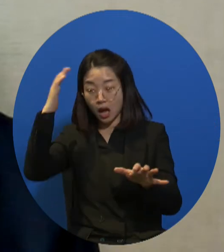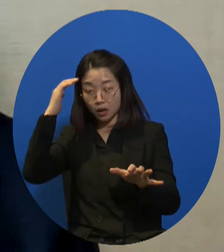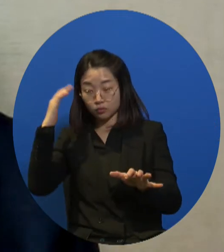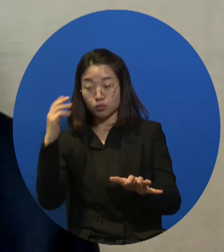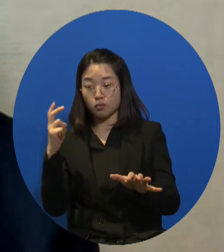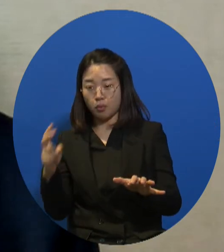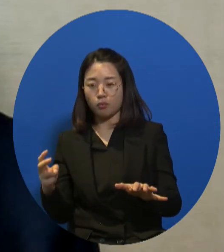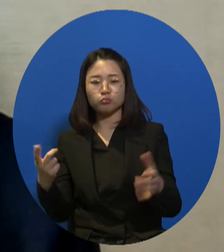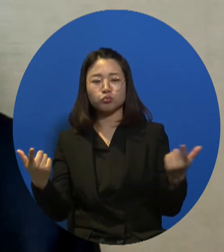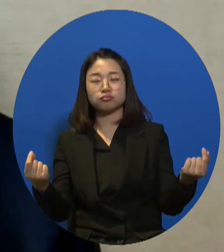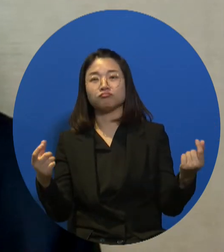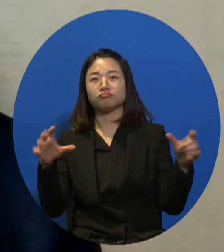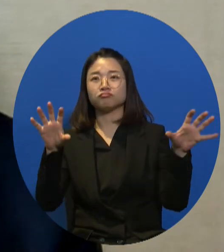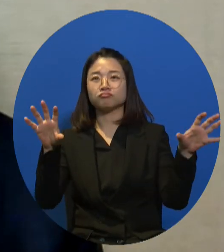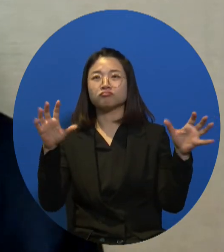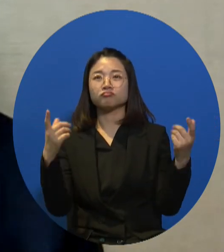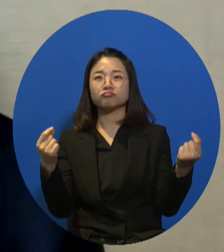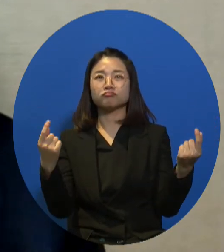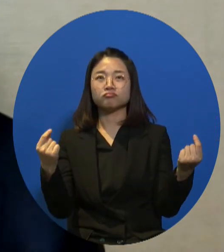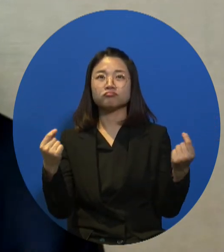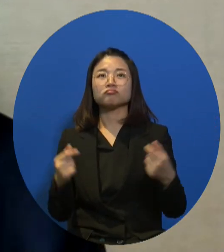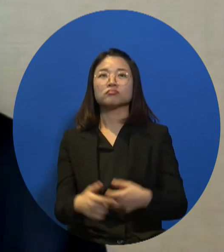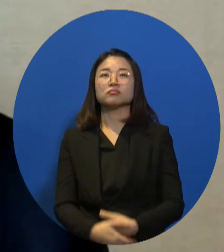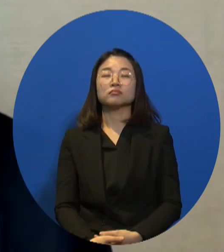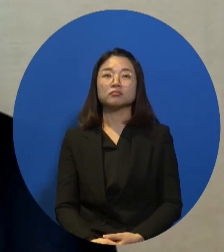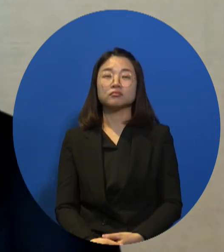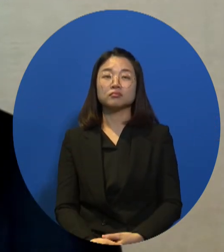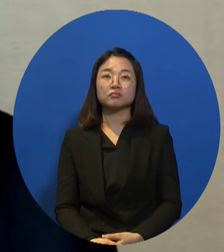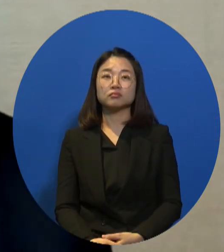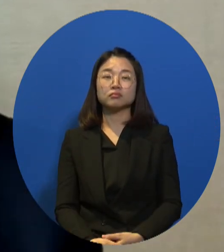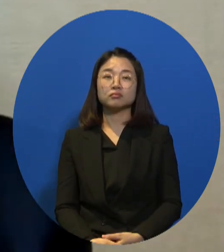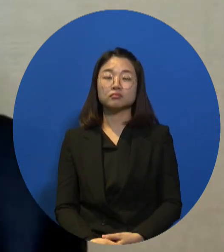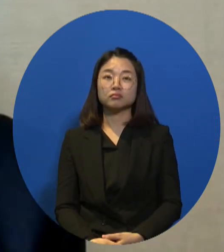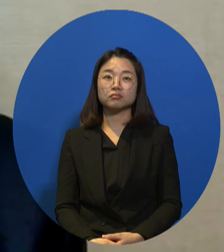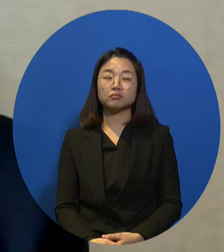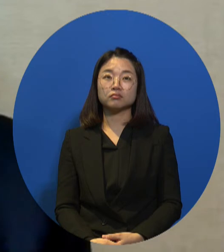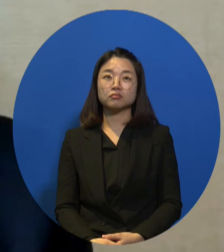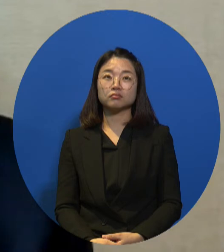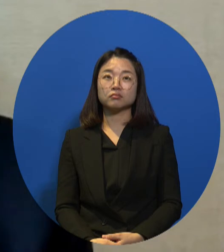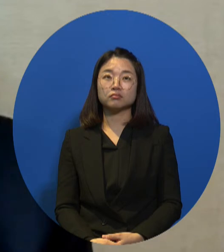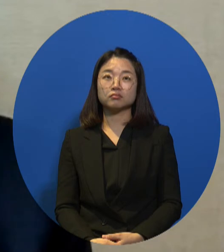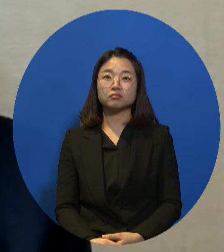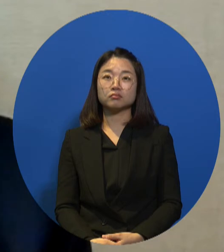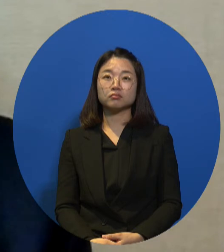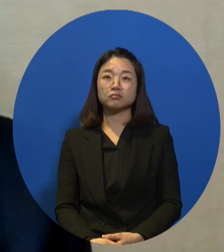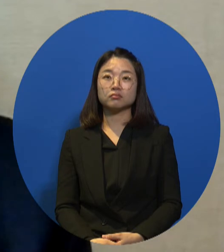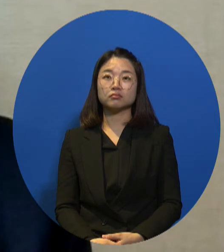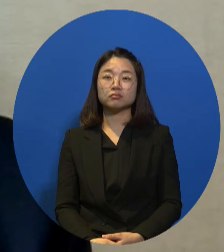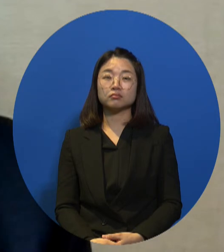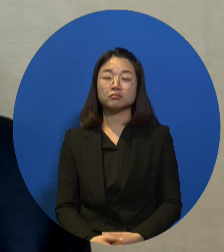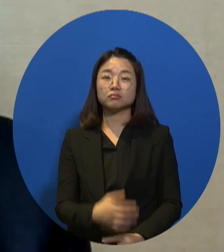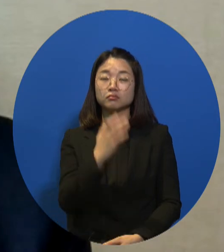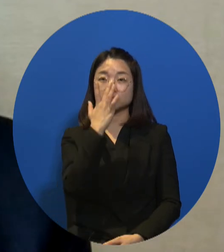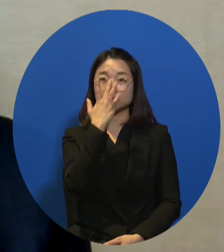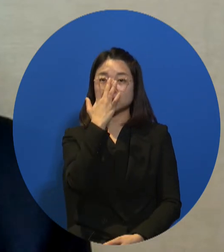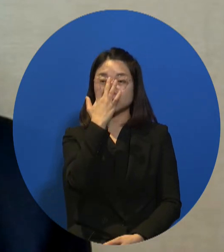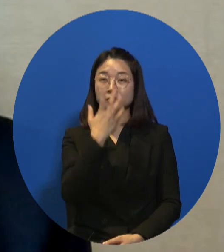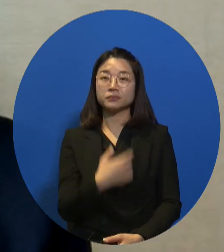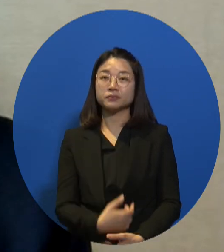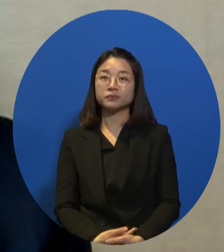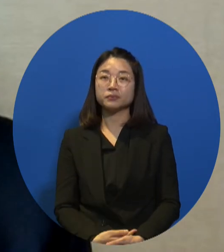Therefore, the optional protocol, when it is ratified, it will be considered as having the same legal